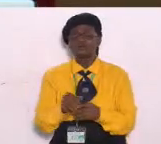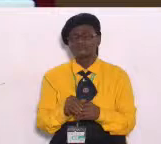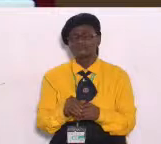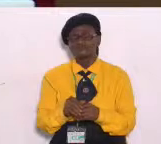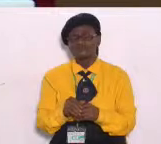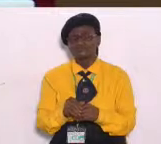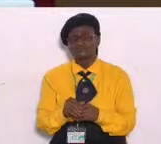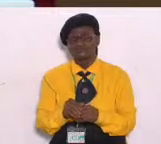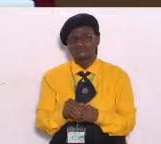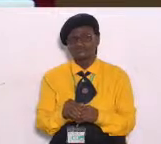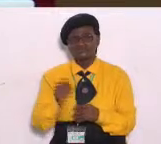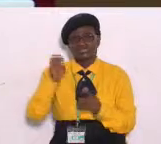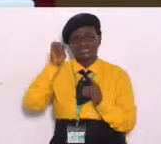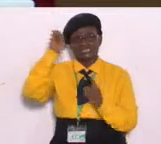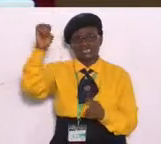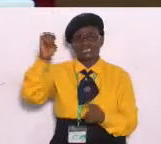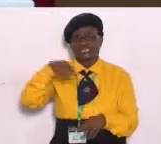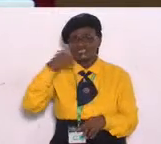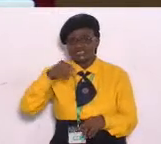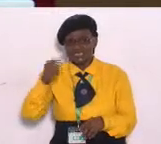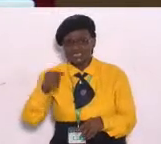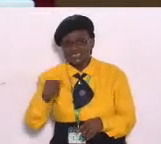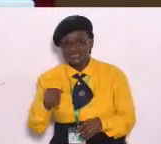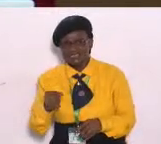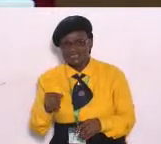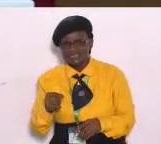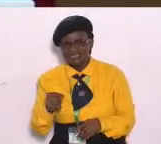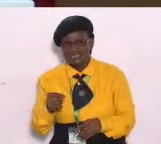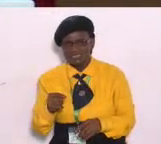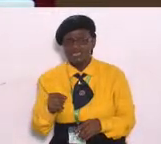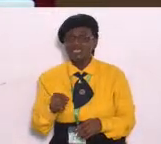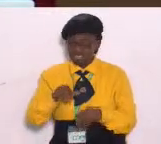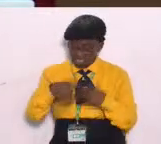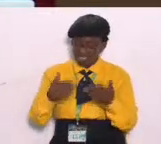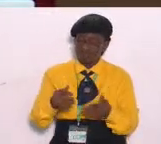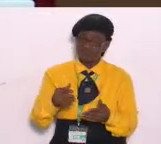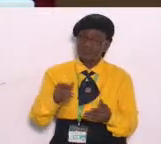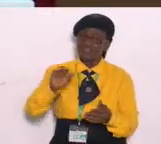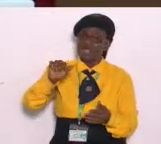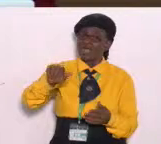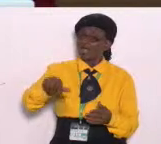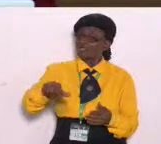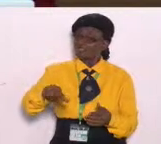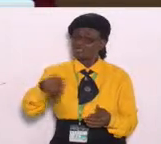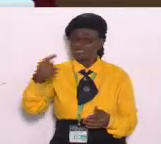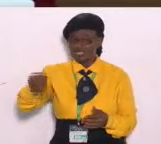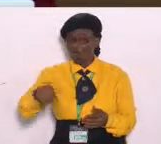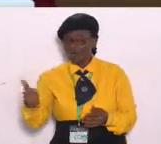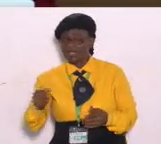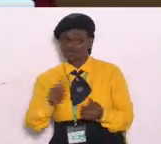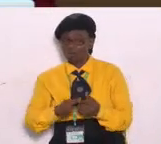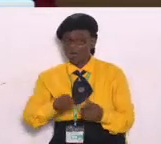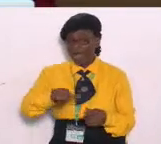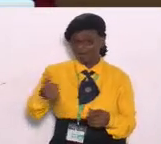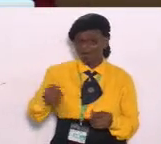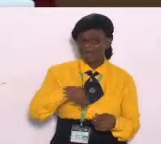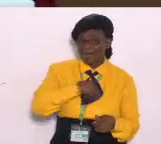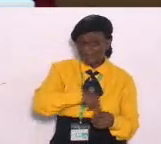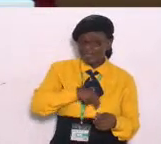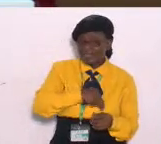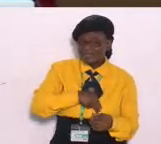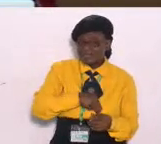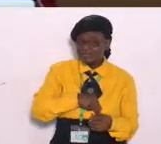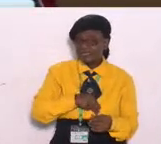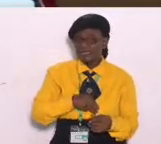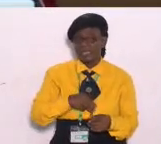thirds. He said, give this one third to that ministry. My yes, Lord, was very low.